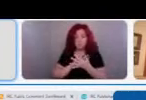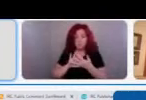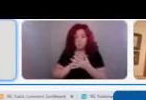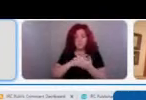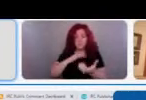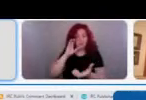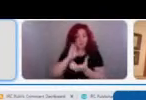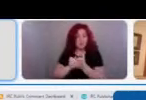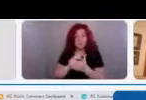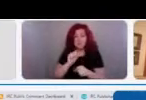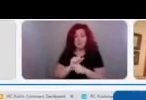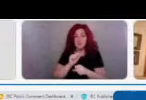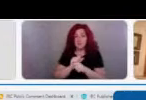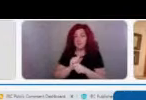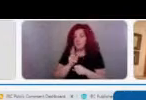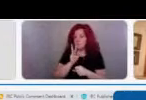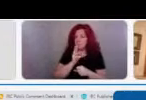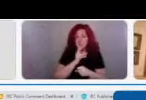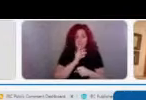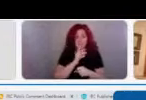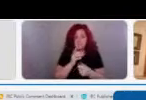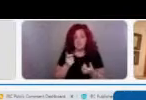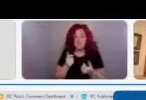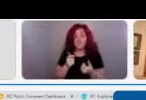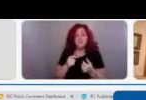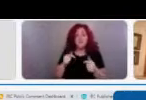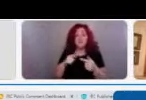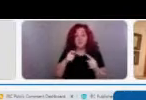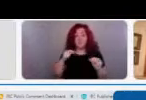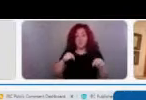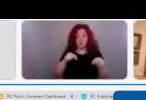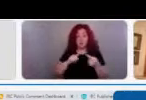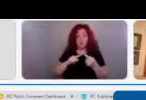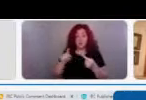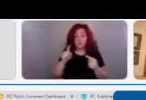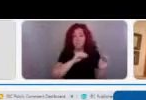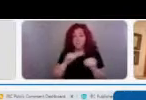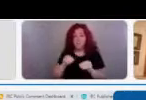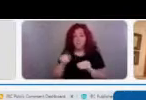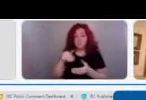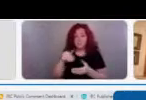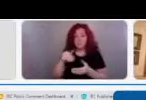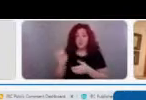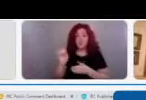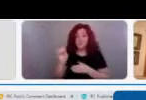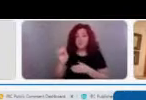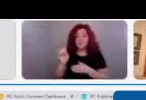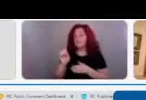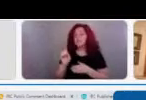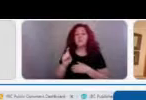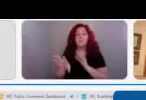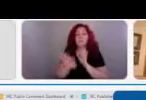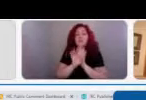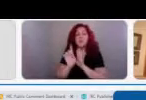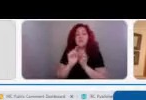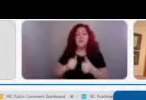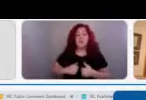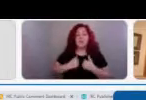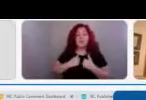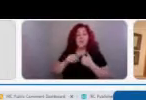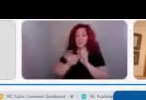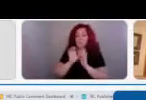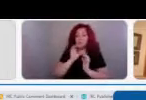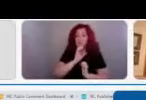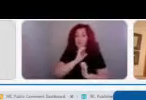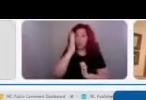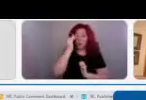my husband's job has been from england to central phoenix but we could choose where we live we chose chandler mainly because of our children